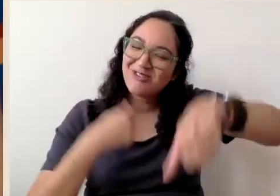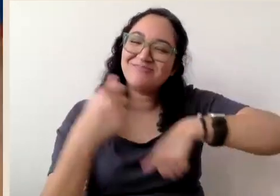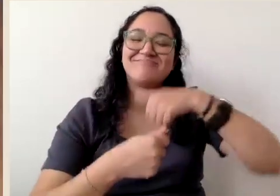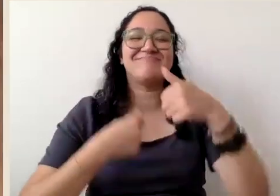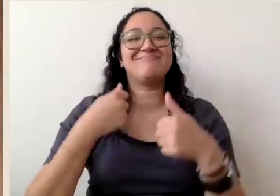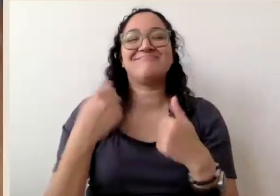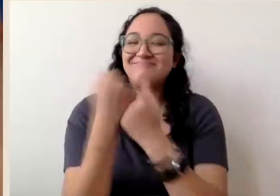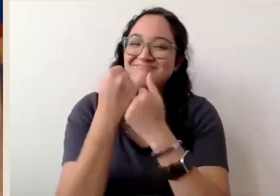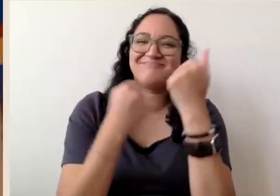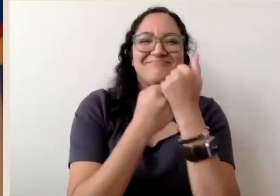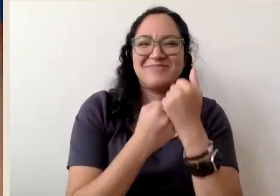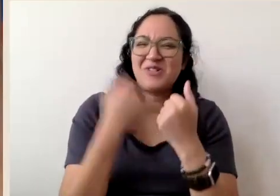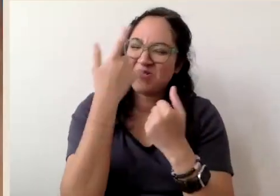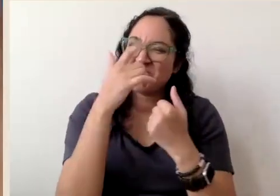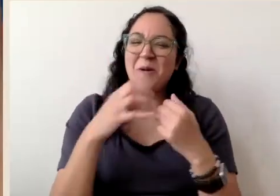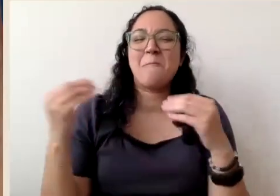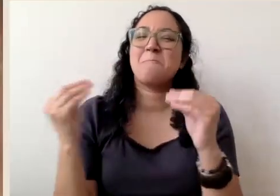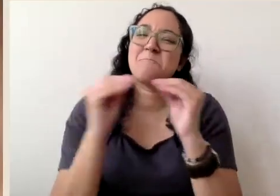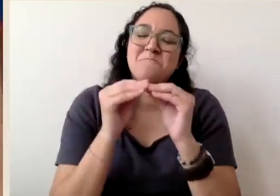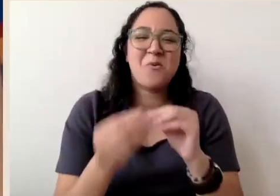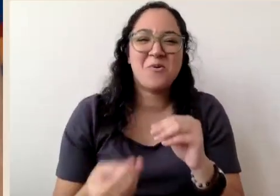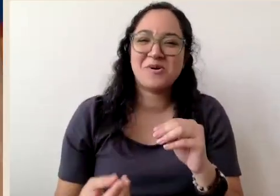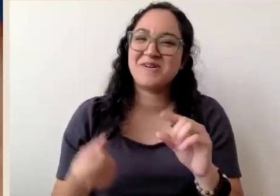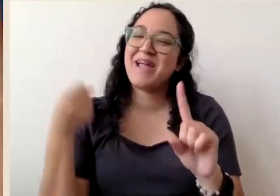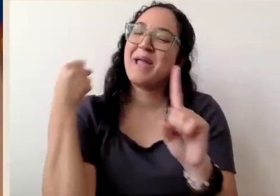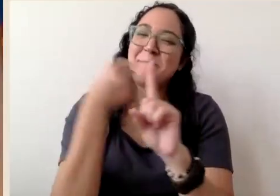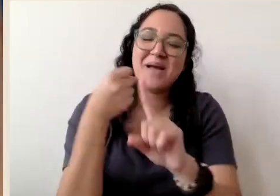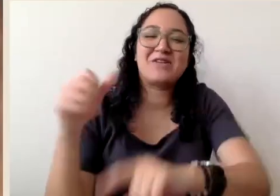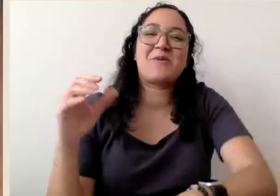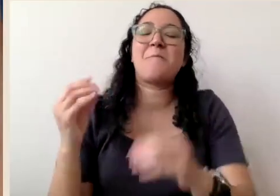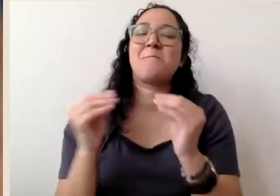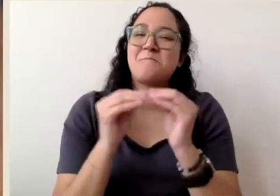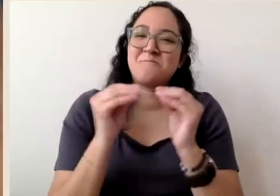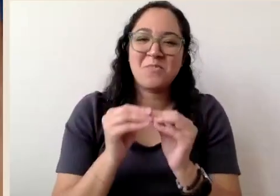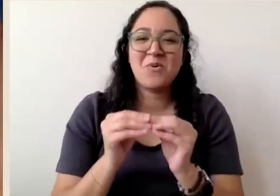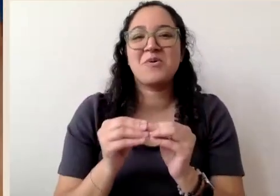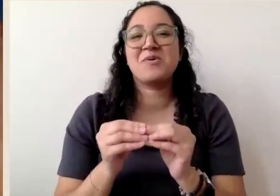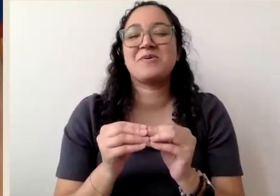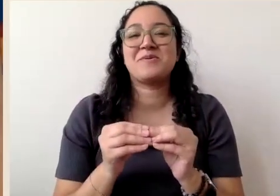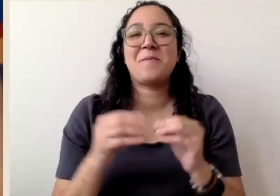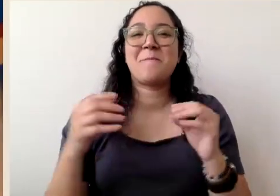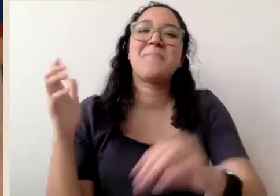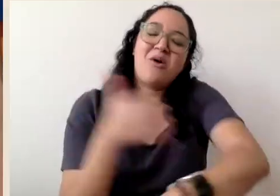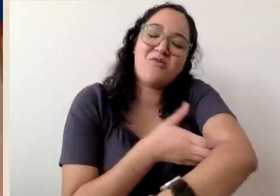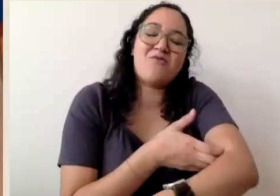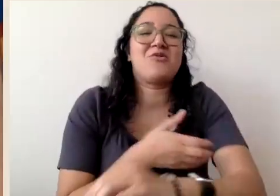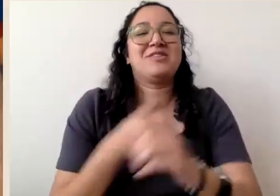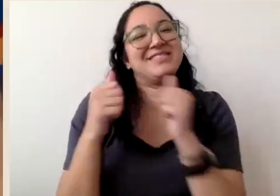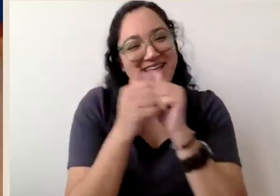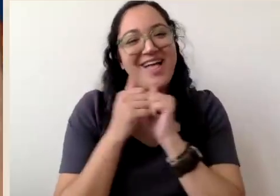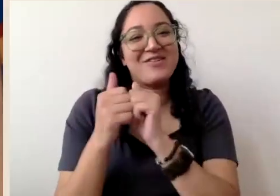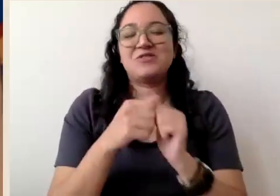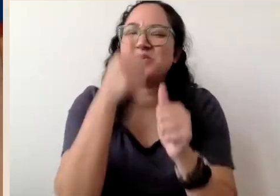we're stronger. We have a greater impact on the field. And so each one of you